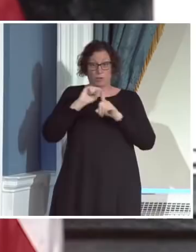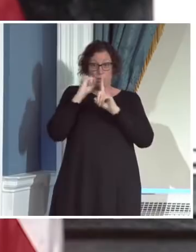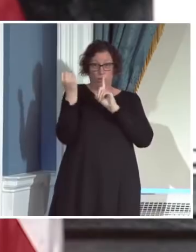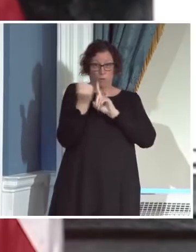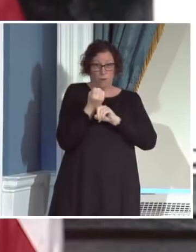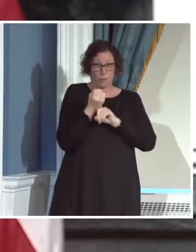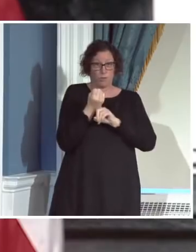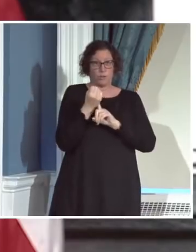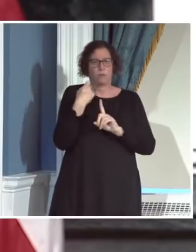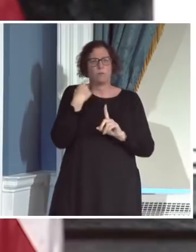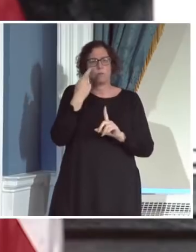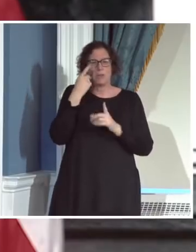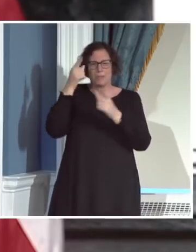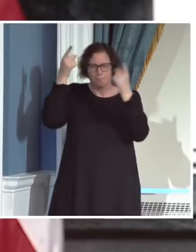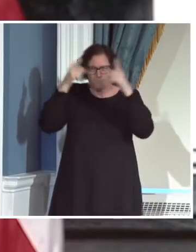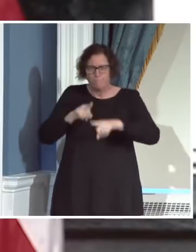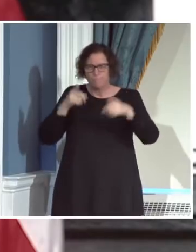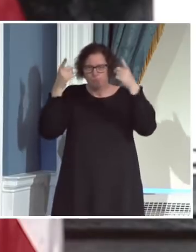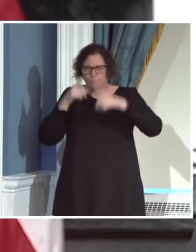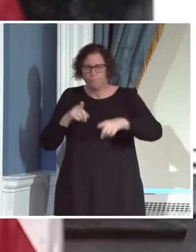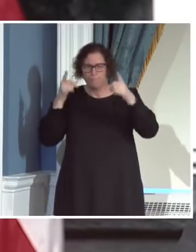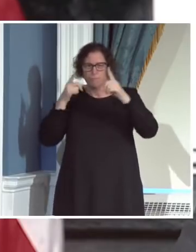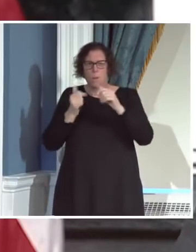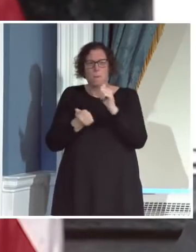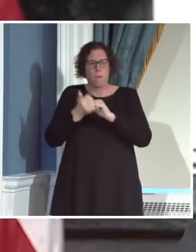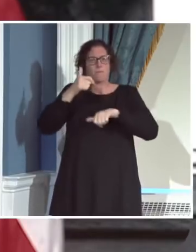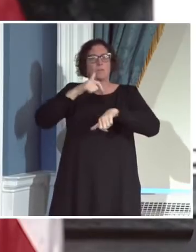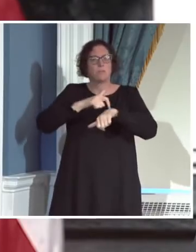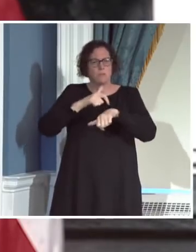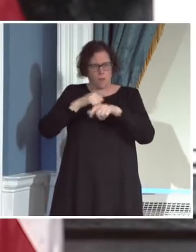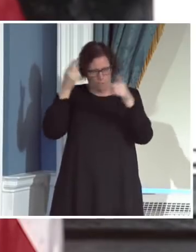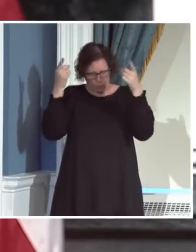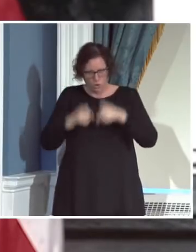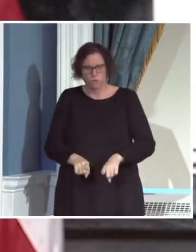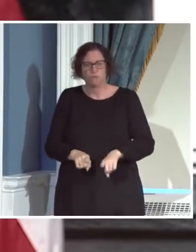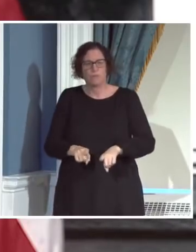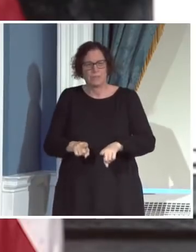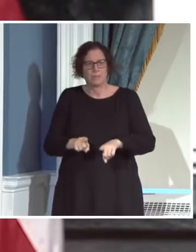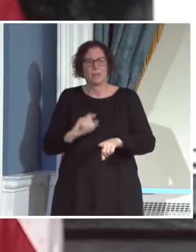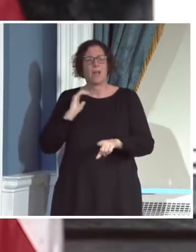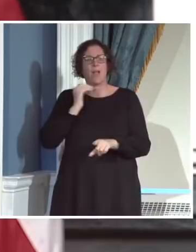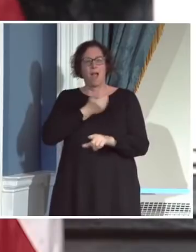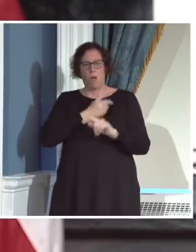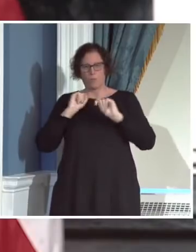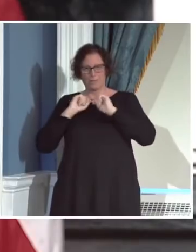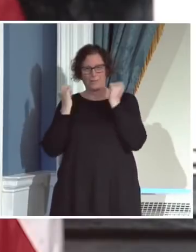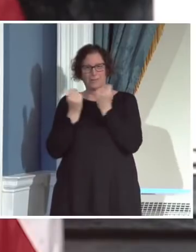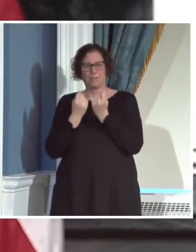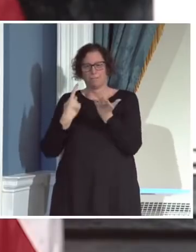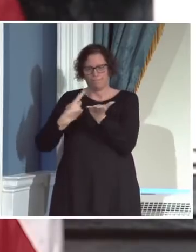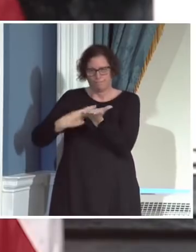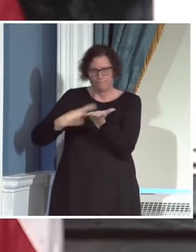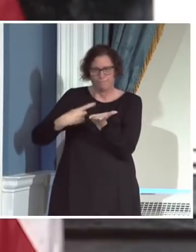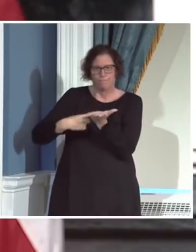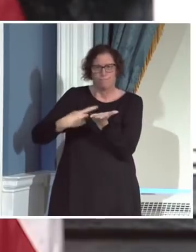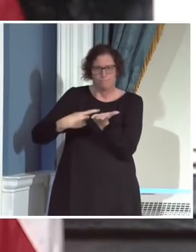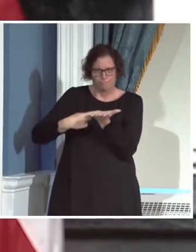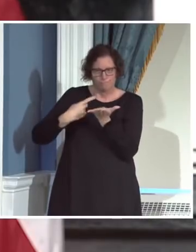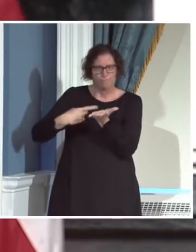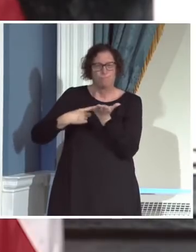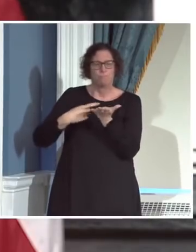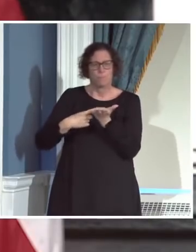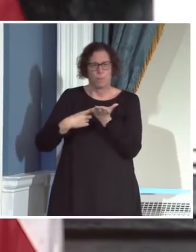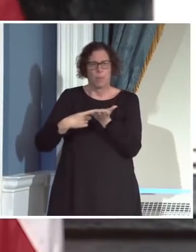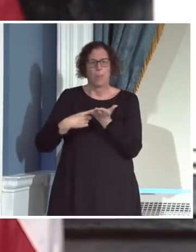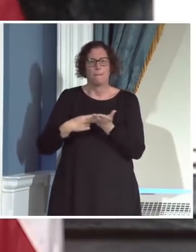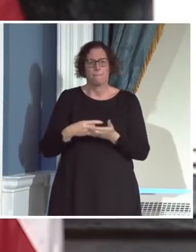strategic direction is something we have constantly consulted on. Our teams talk about all the time, and we've just agreed almost without exception on the major things we've had